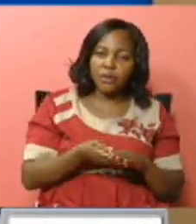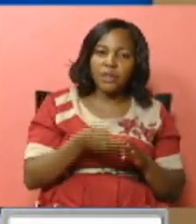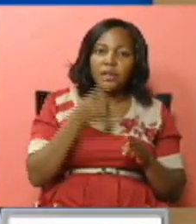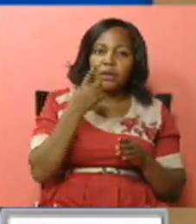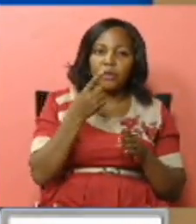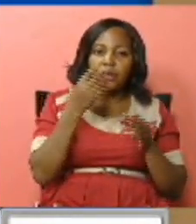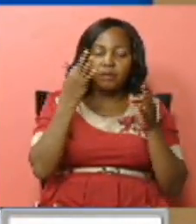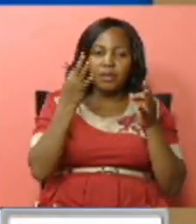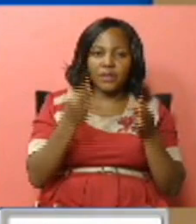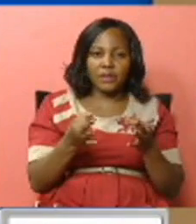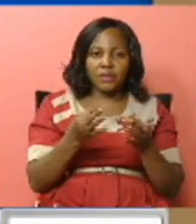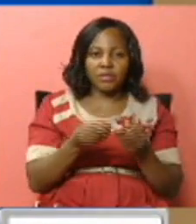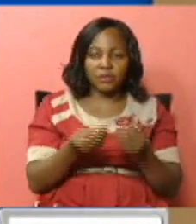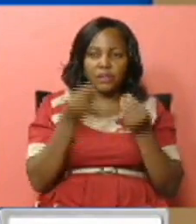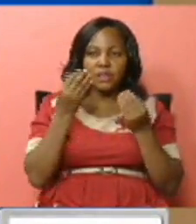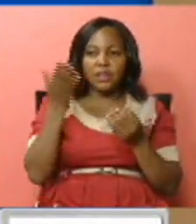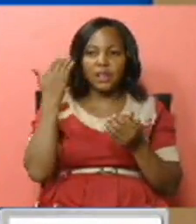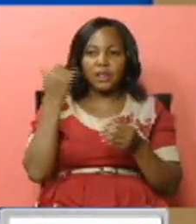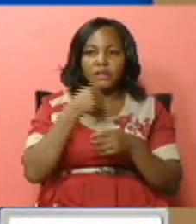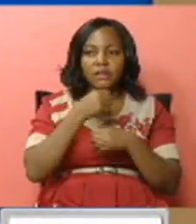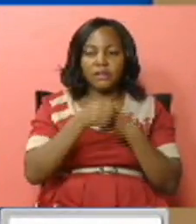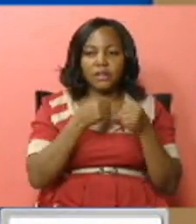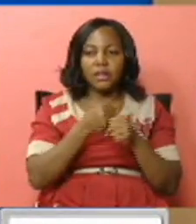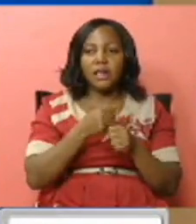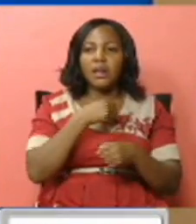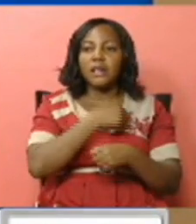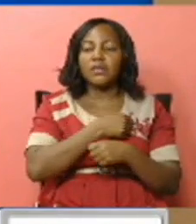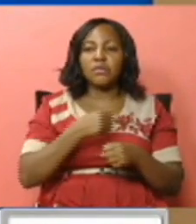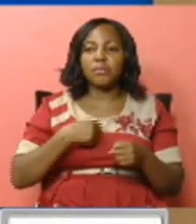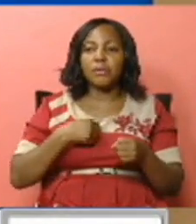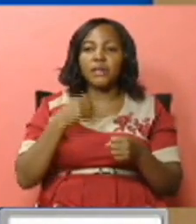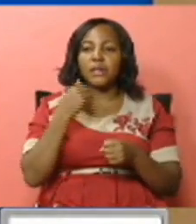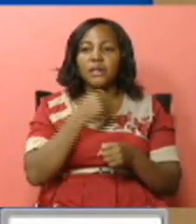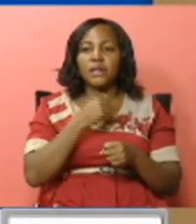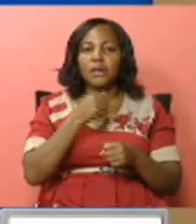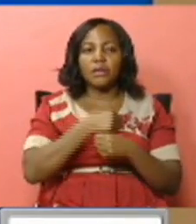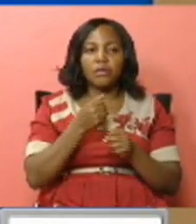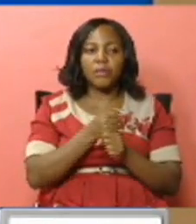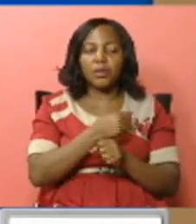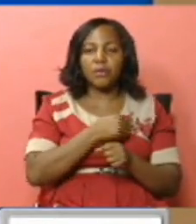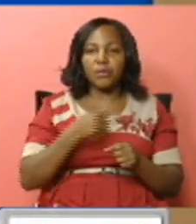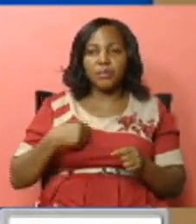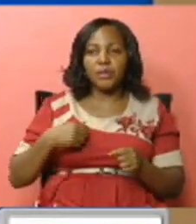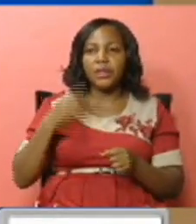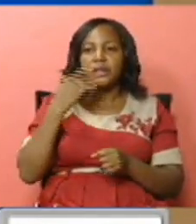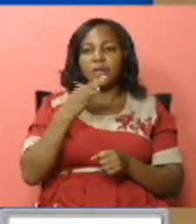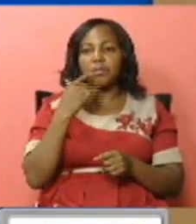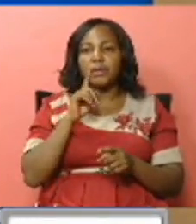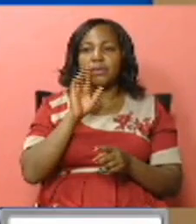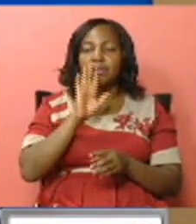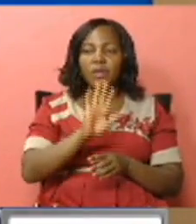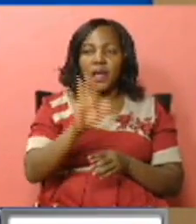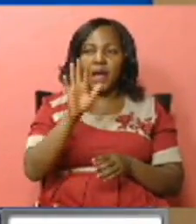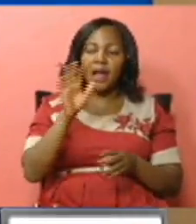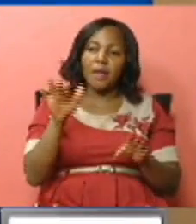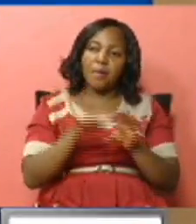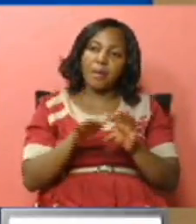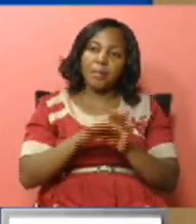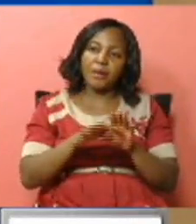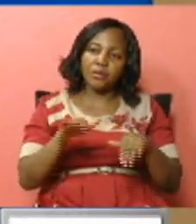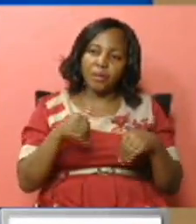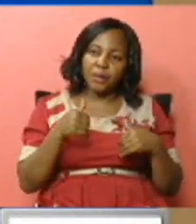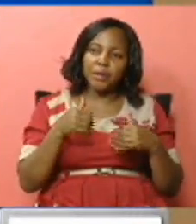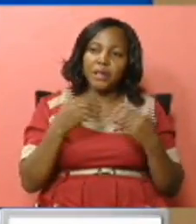we did last year is to get the women to come and speak to their own MPs. Yeah, but before that, Honorable